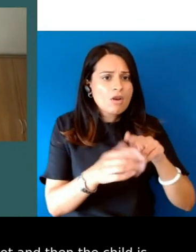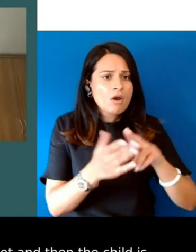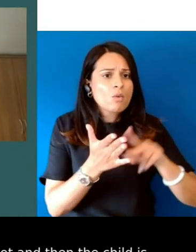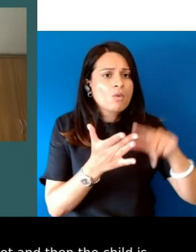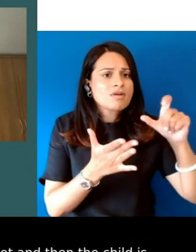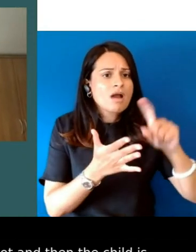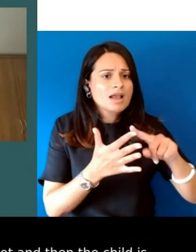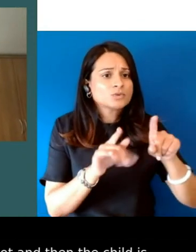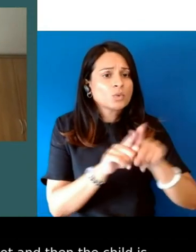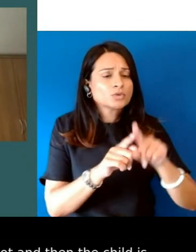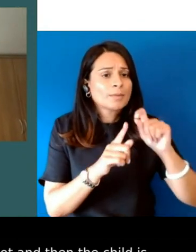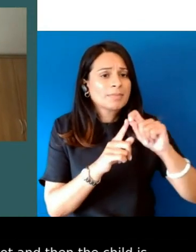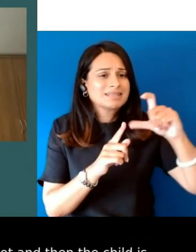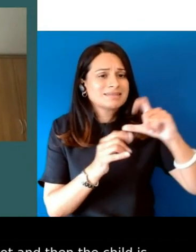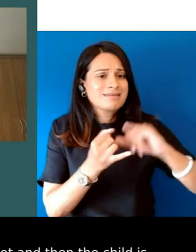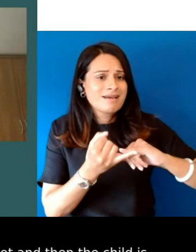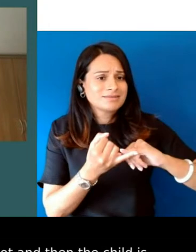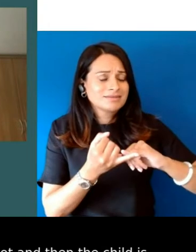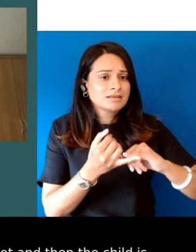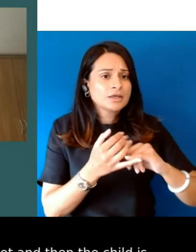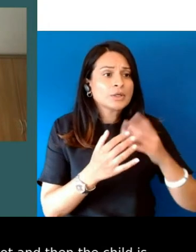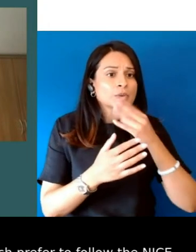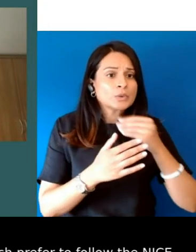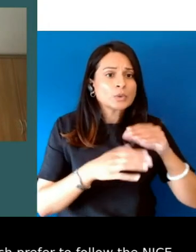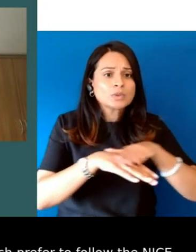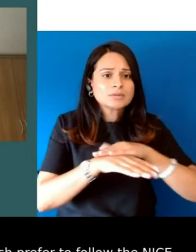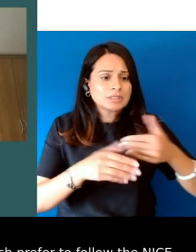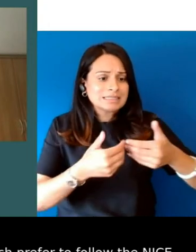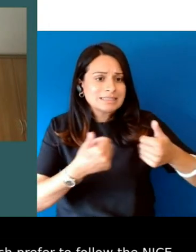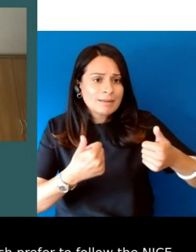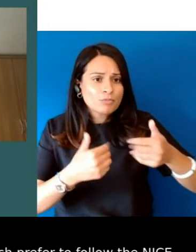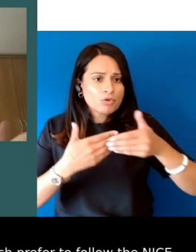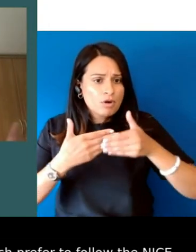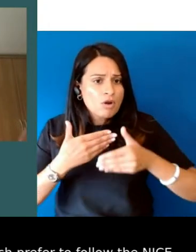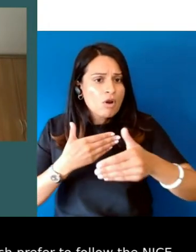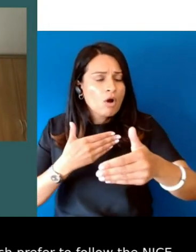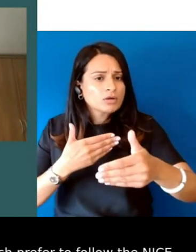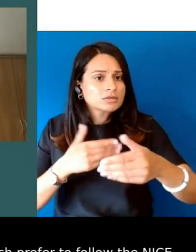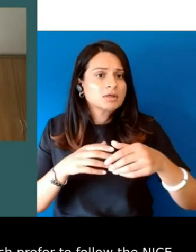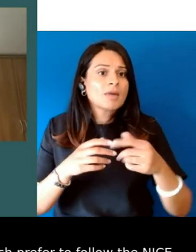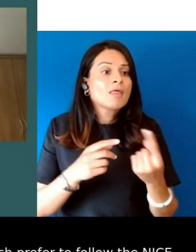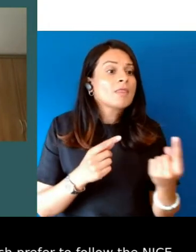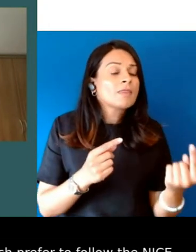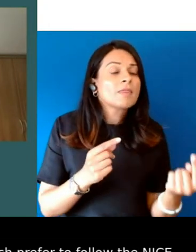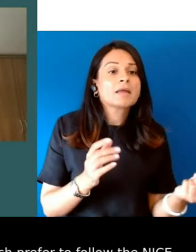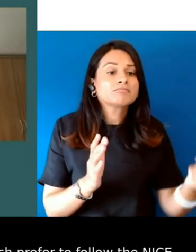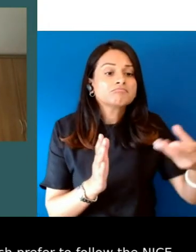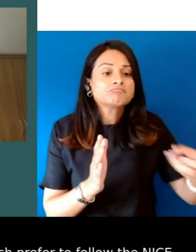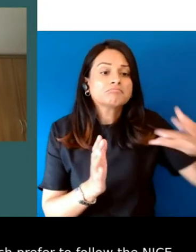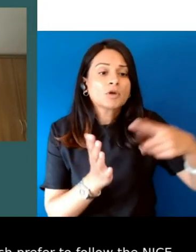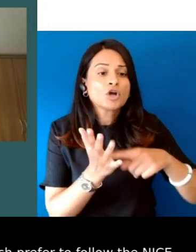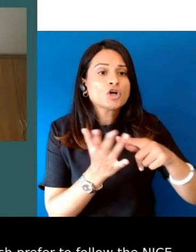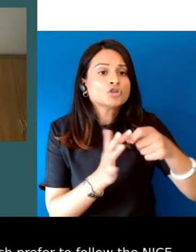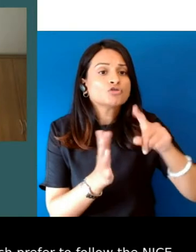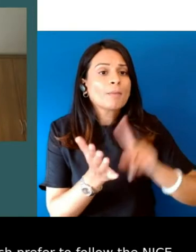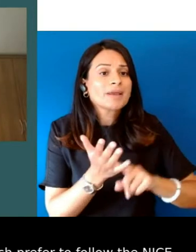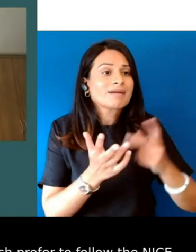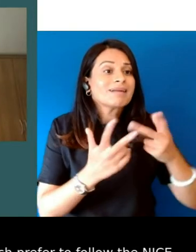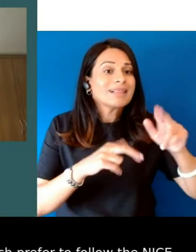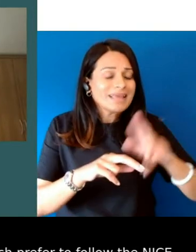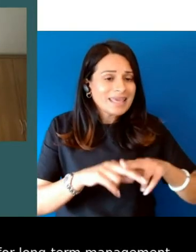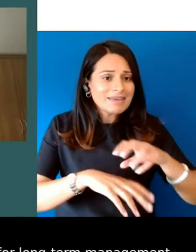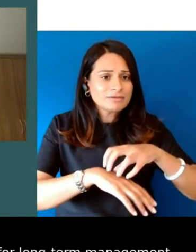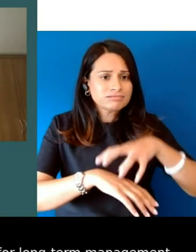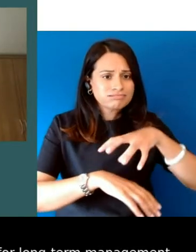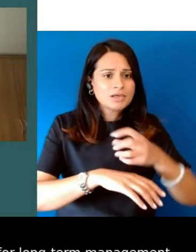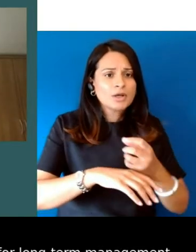guidance which talk about using emollient separately for long-term management and then coming in with using topical steroid for flares and again the